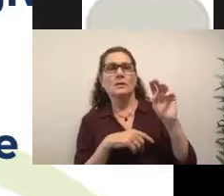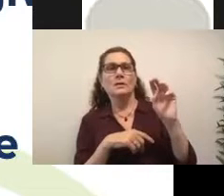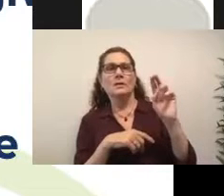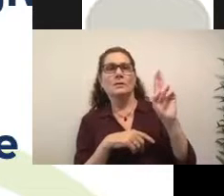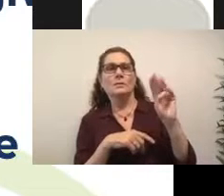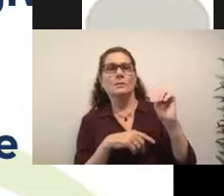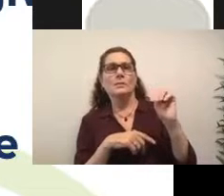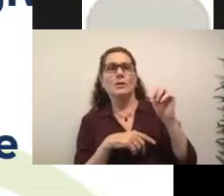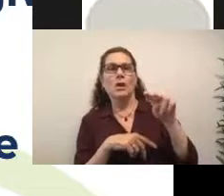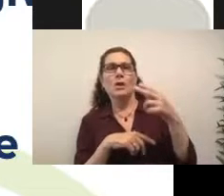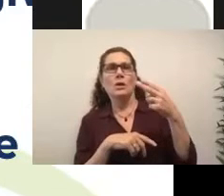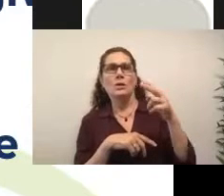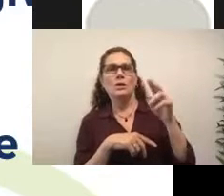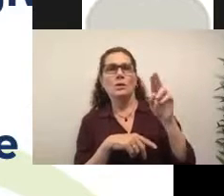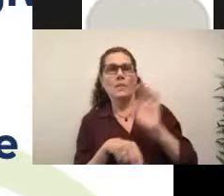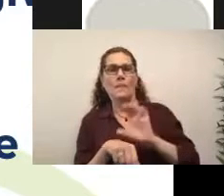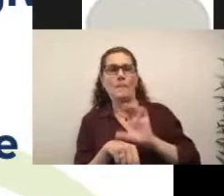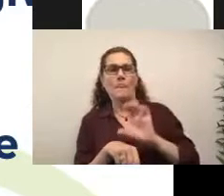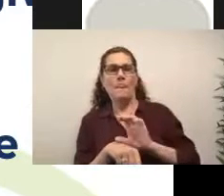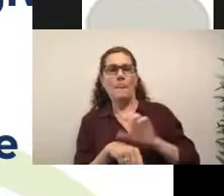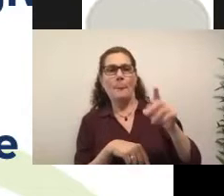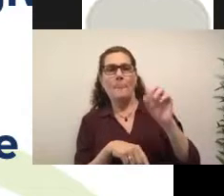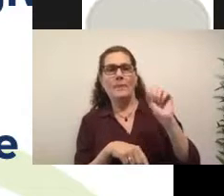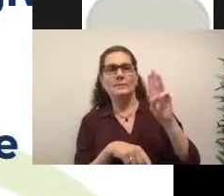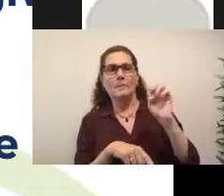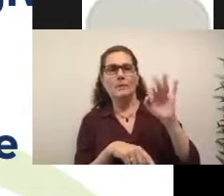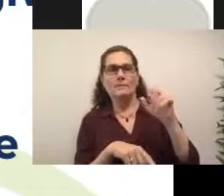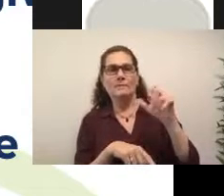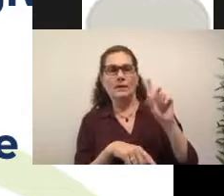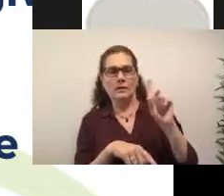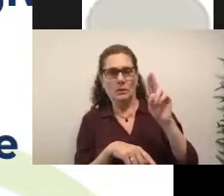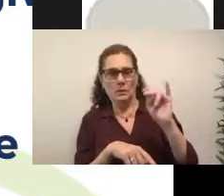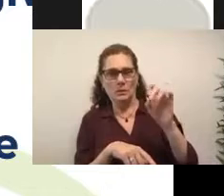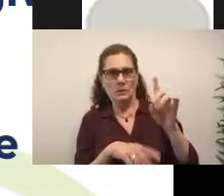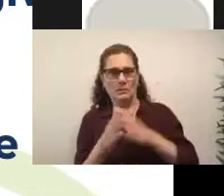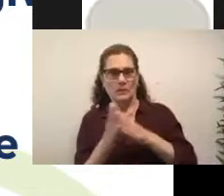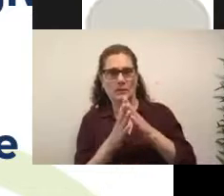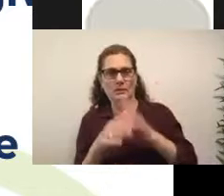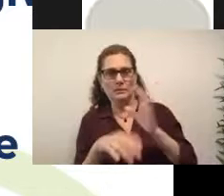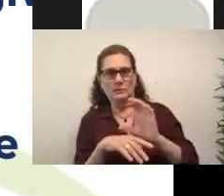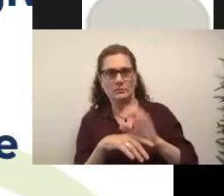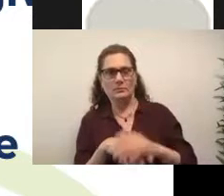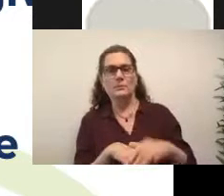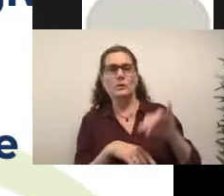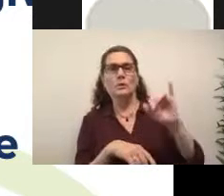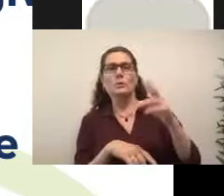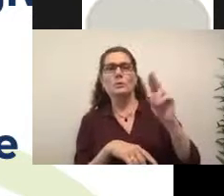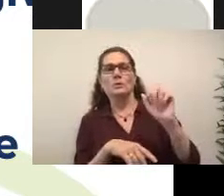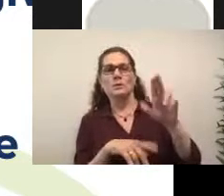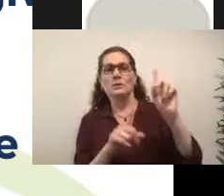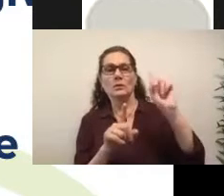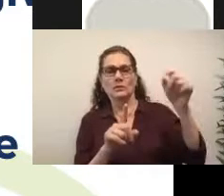Saints Family Health Center from 1 to 4 p.m. And we'll be at Children's Outing Association, COA Golden Center from 3 to 5